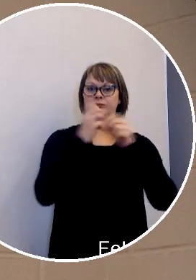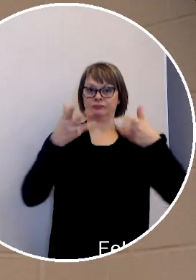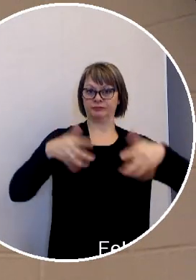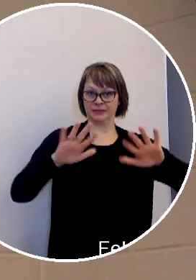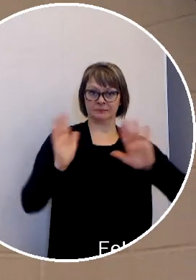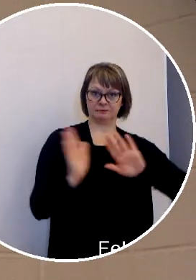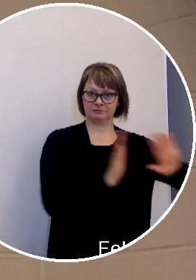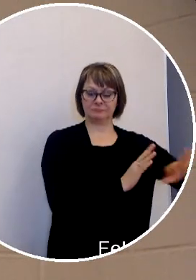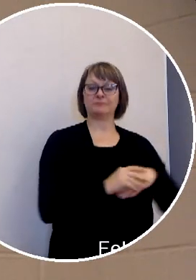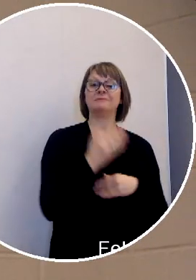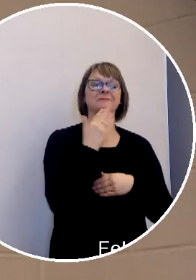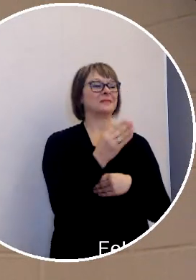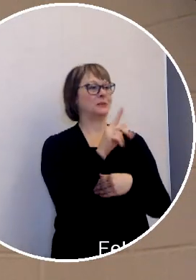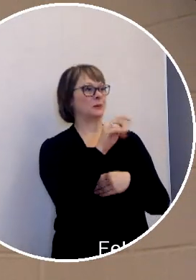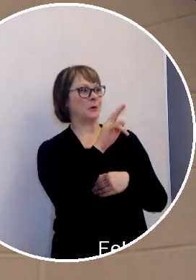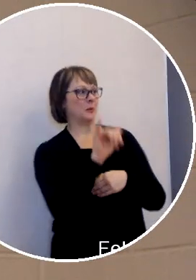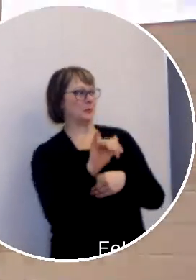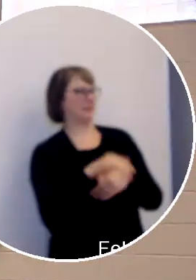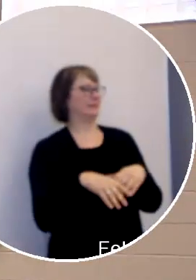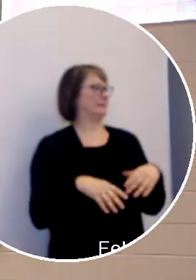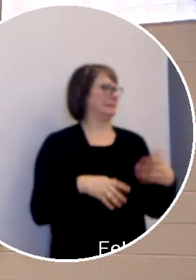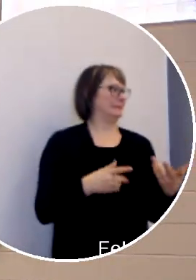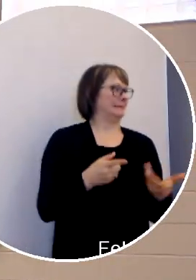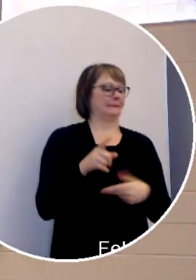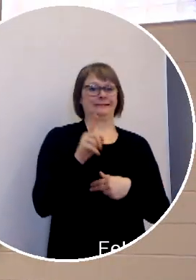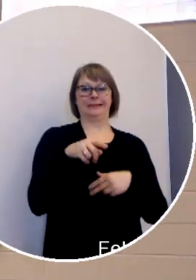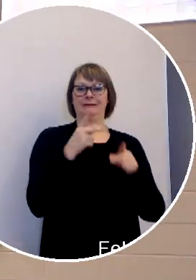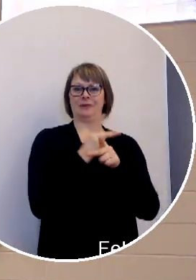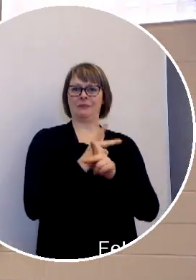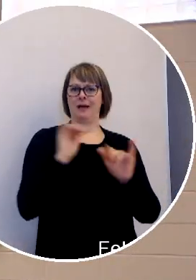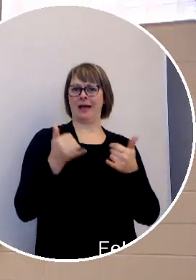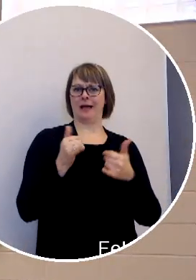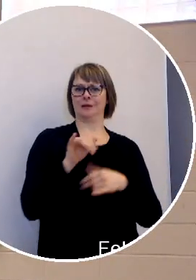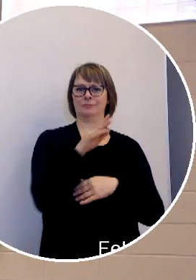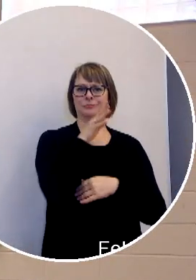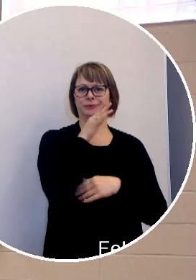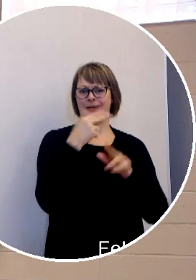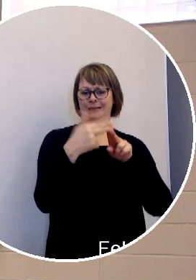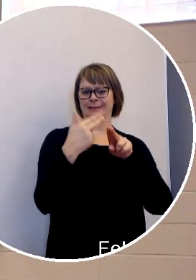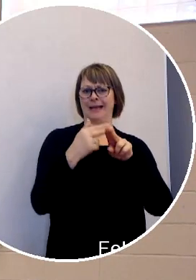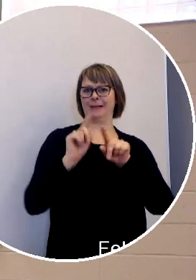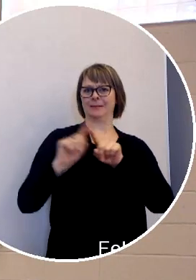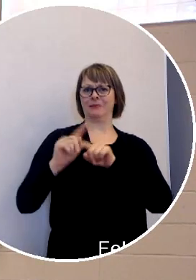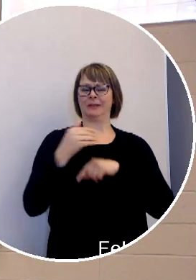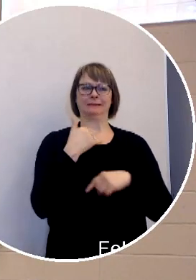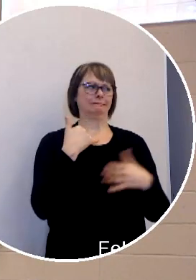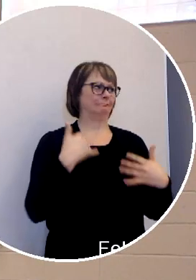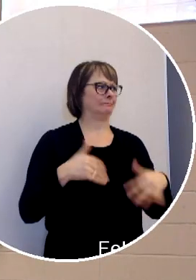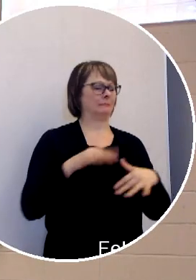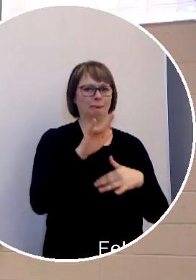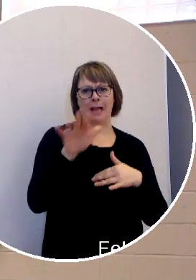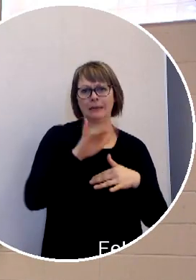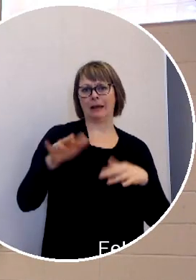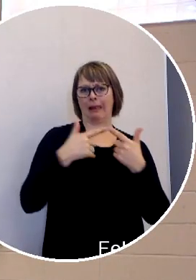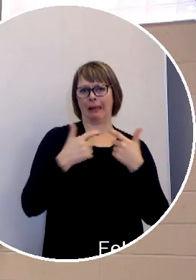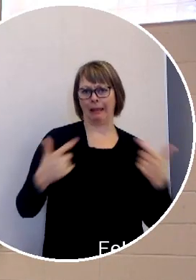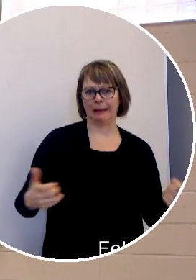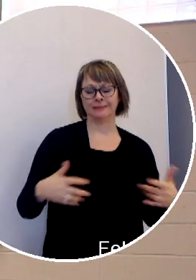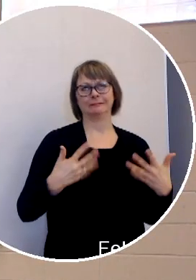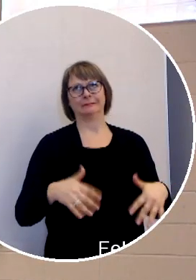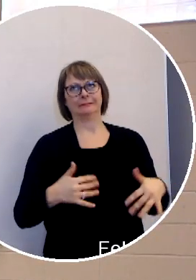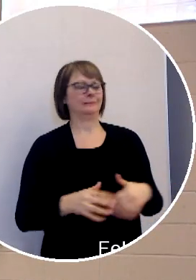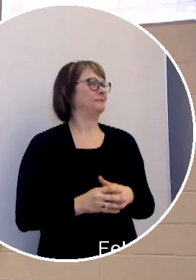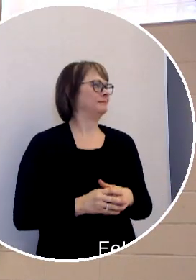Tony. I'll have to give you a lesson on names, on how to pronounce them, right, and how to do them, and then you don't amalgamate them and do those kinds of